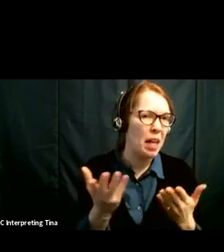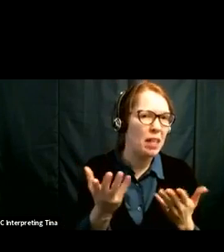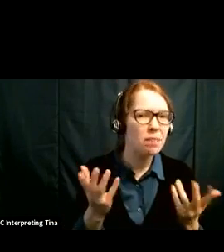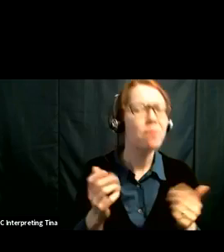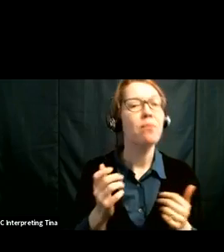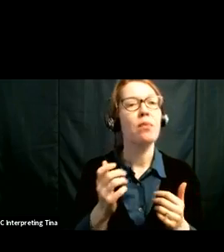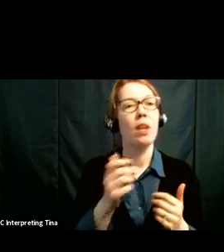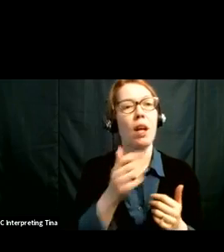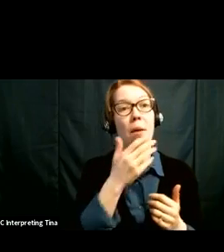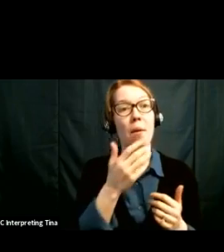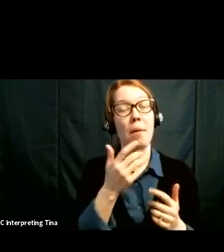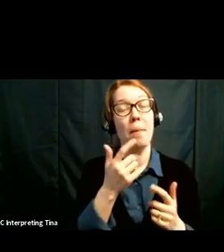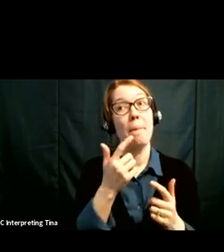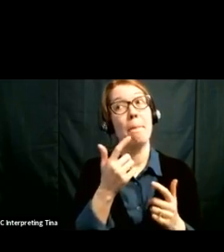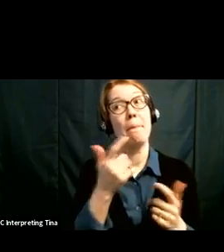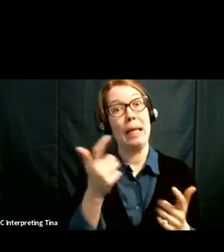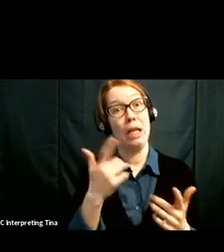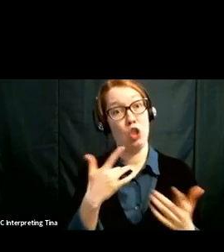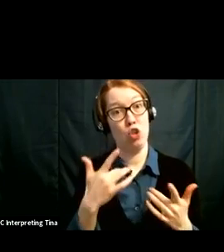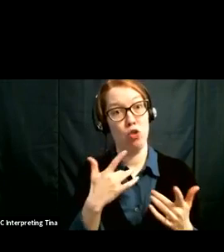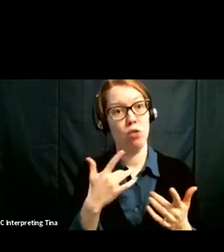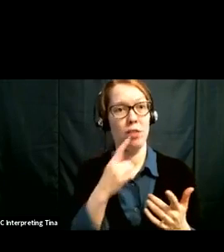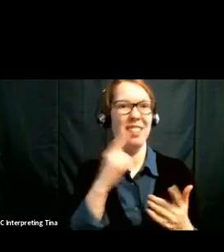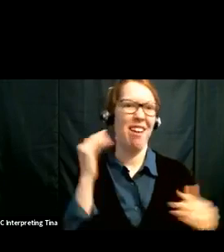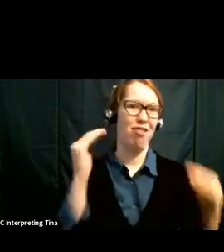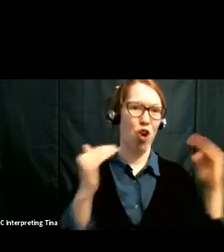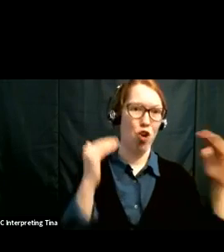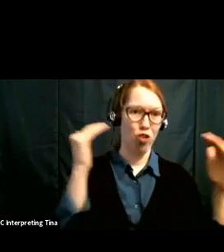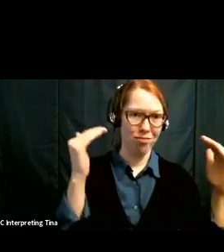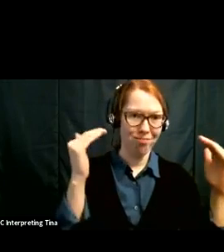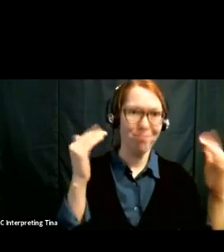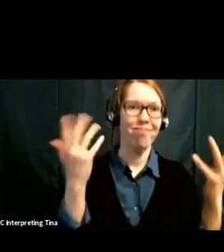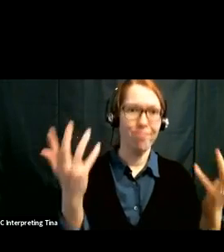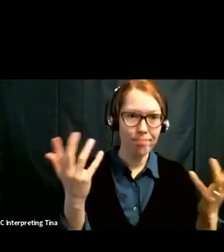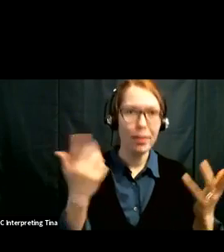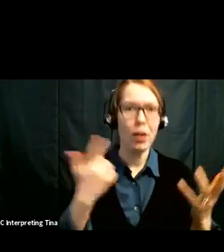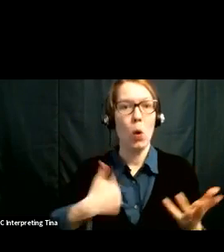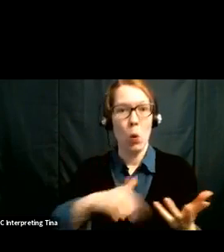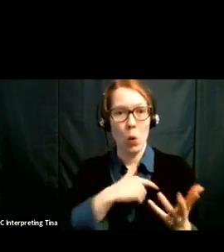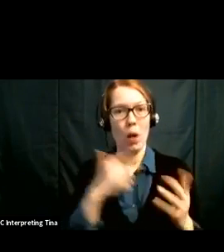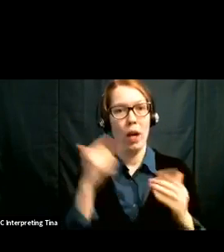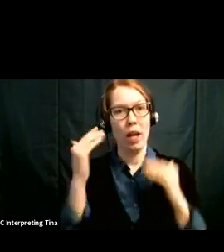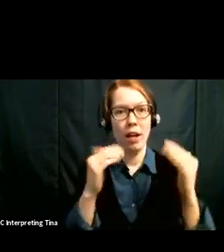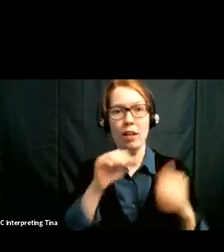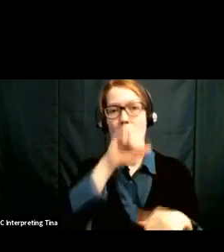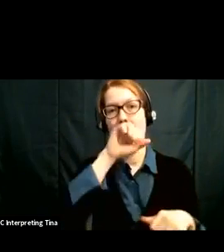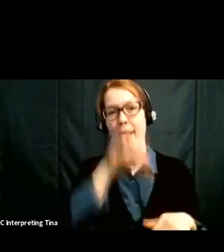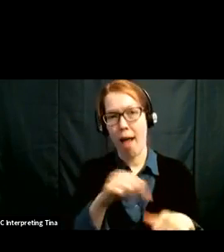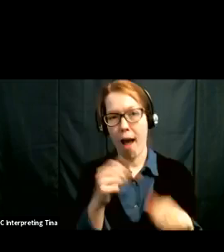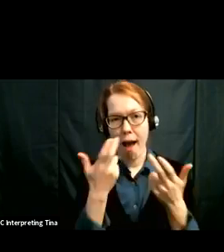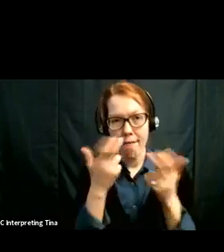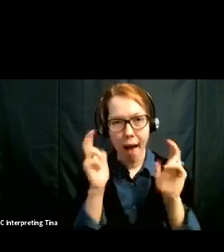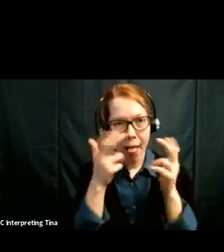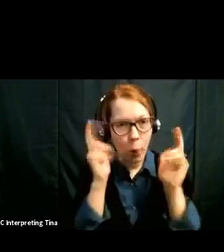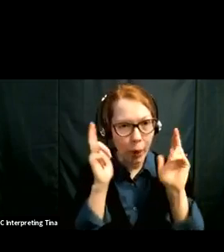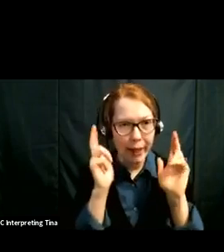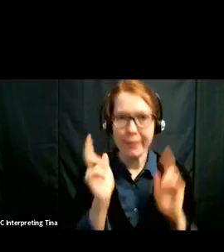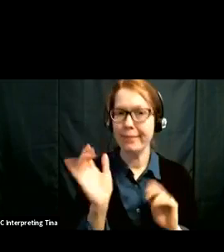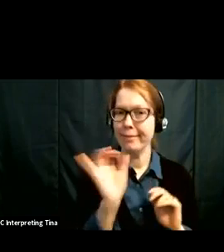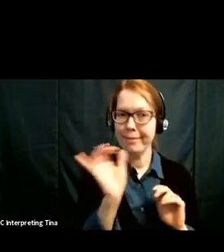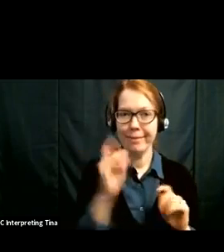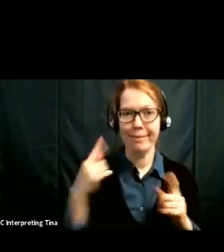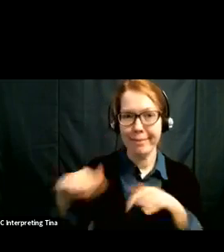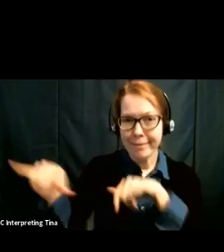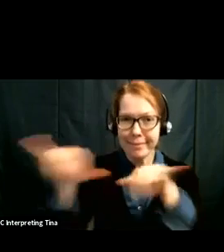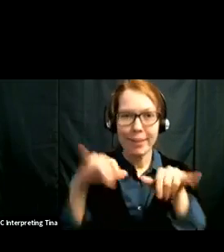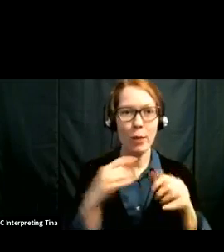going to have, I do believe, is us adults. Again, we as adults love Halloween just like anybody else, and we love to go